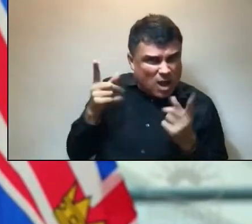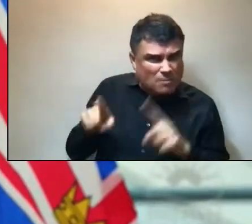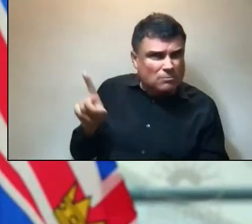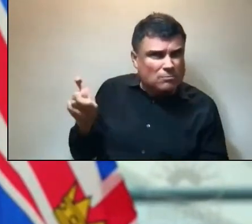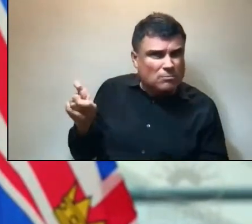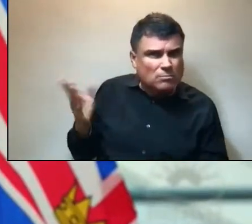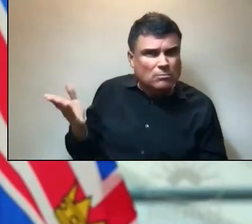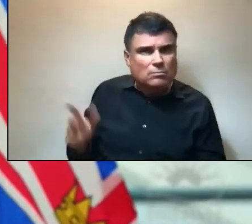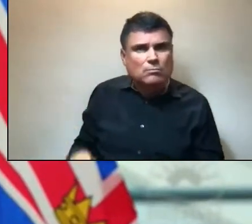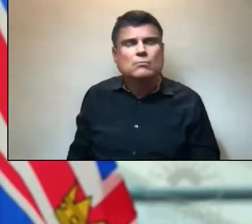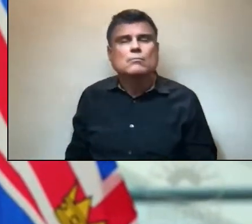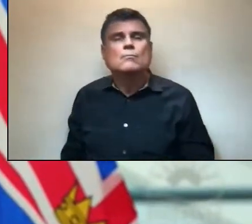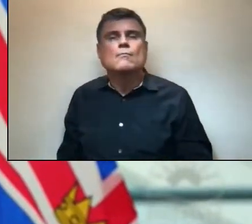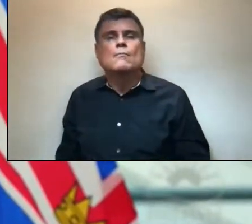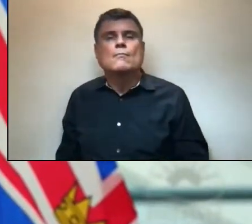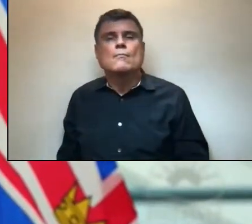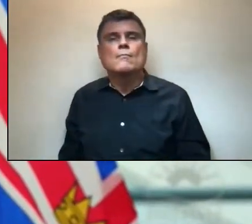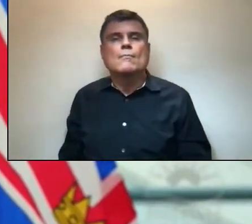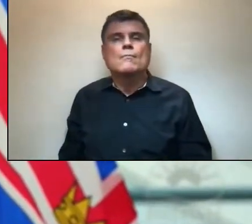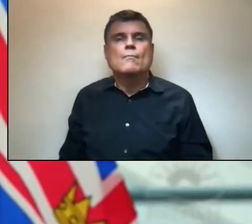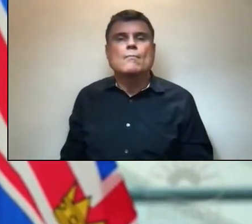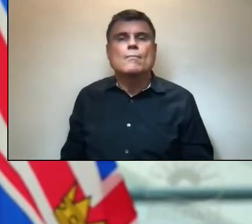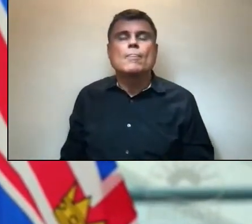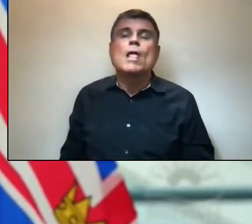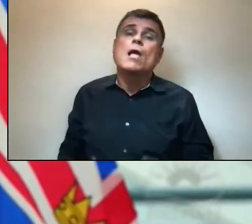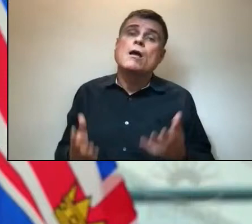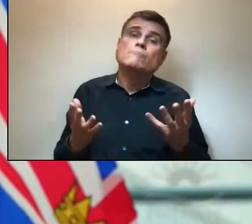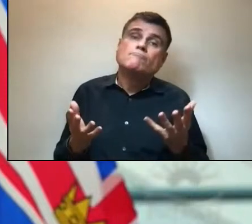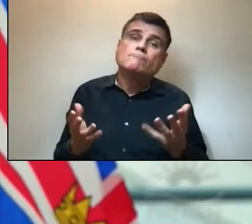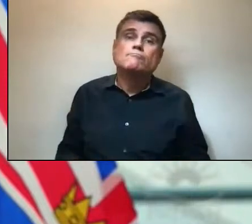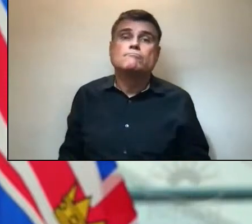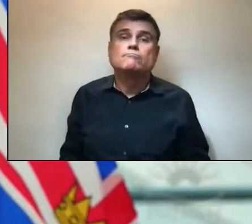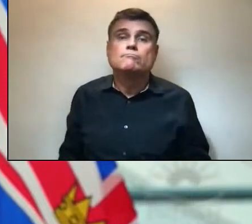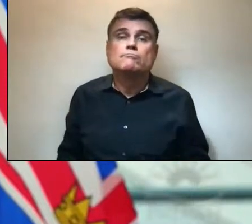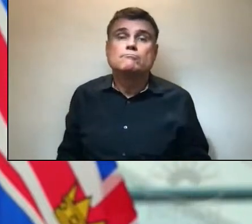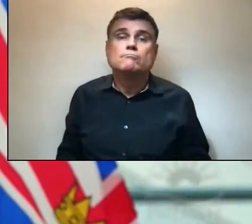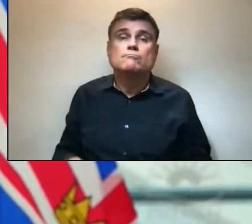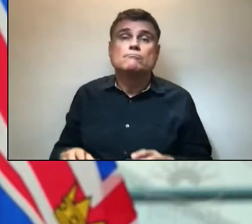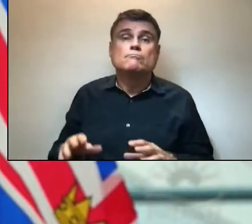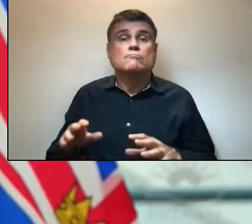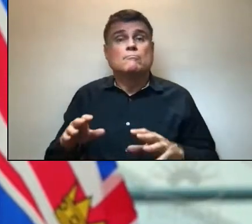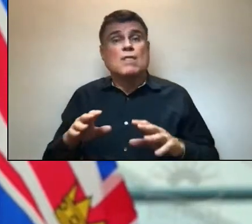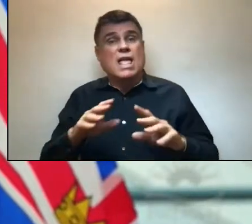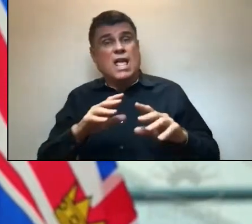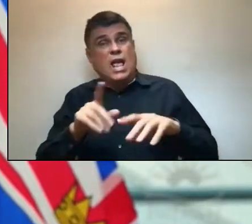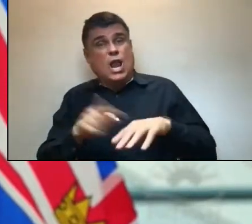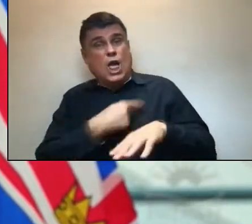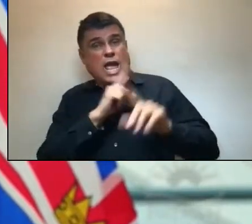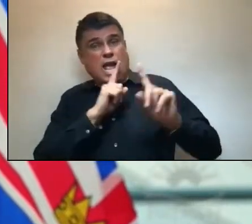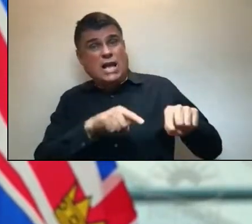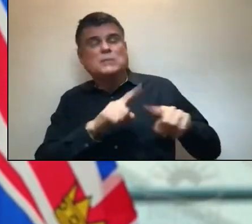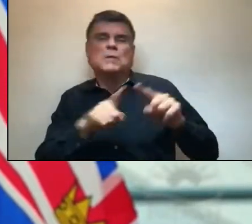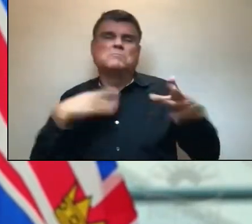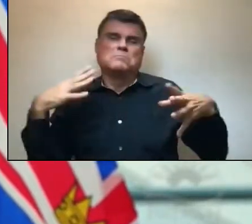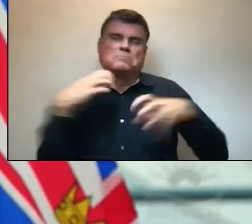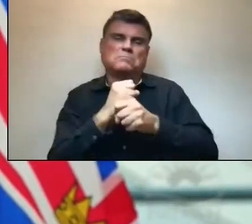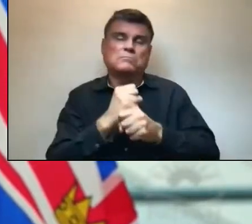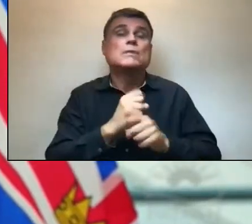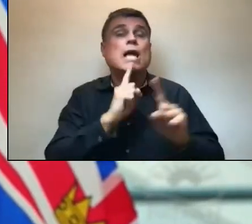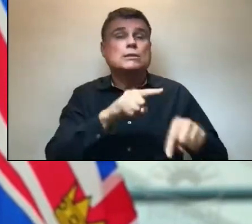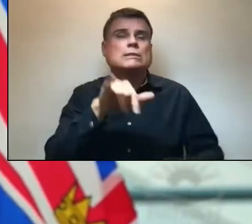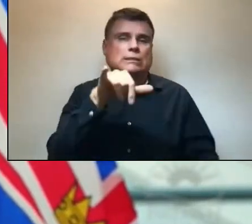this in October, November. One of the things, there are different types of rapid antigen tests that are